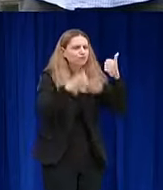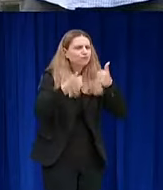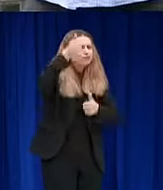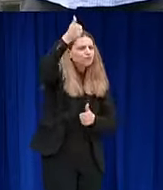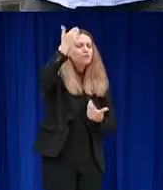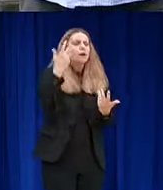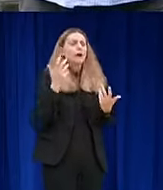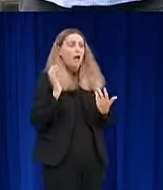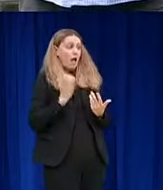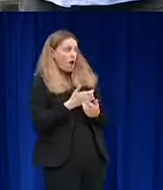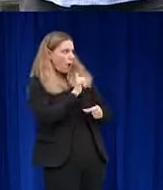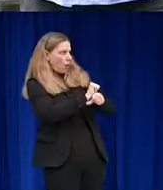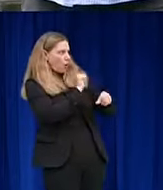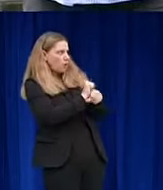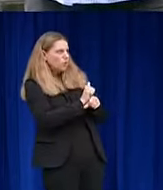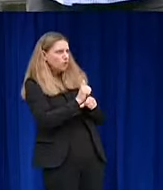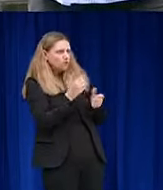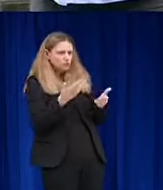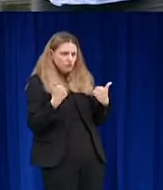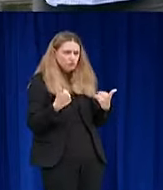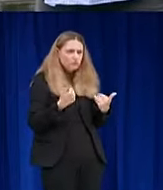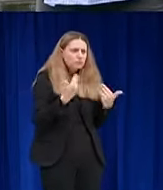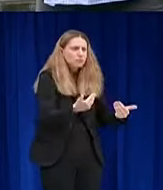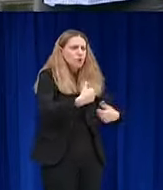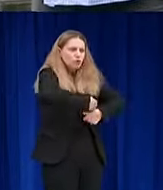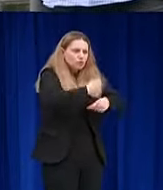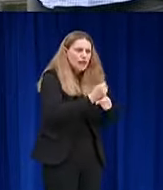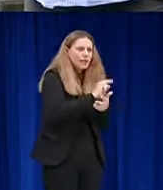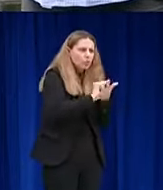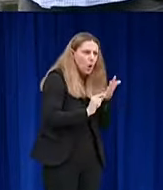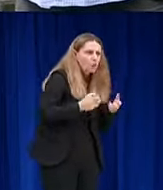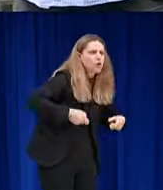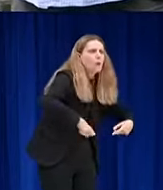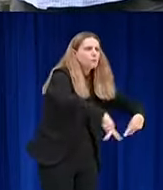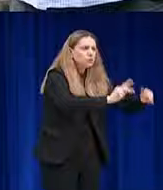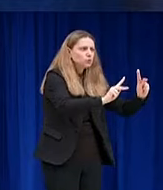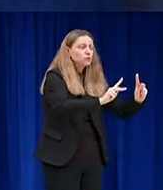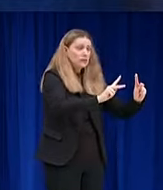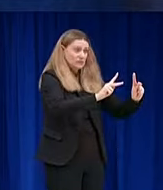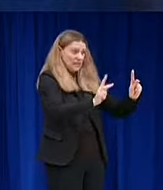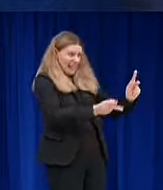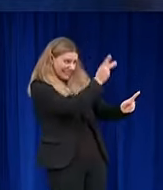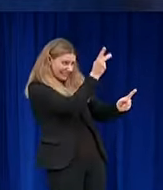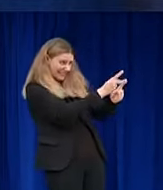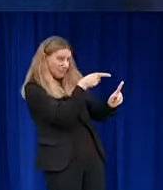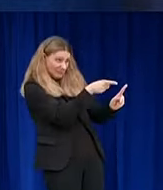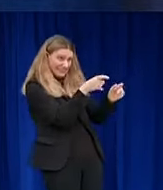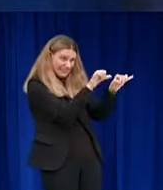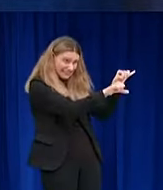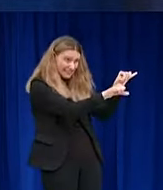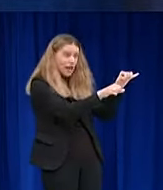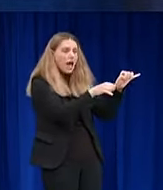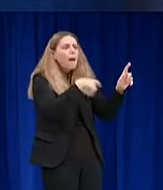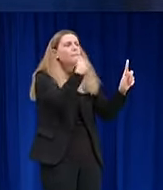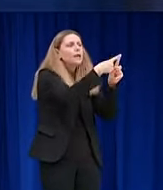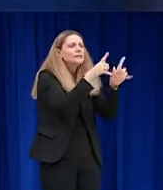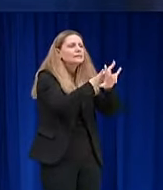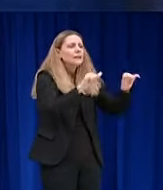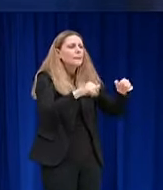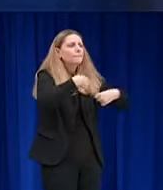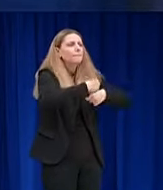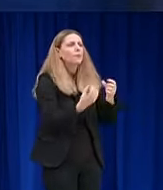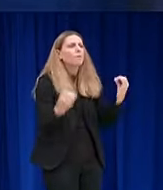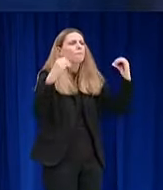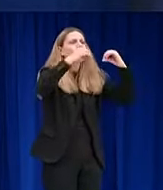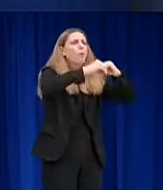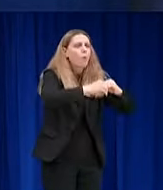create those pathways and ensure that they not only remain open, but are broadened. That's a charge we take seriously, and during this Pride